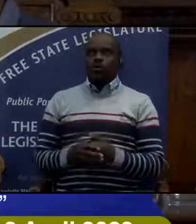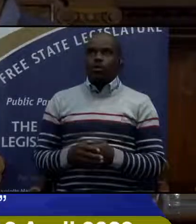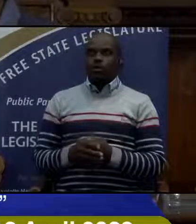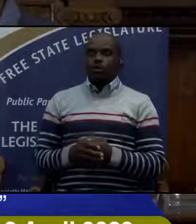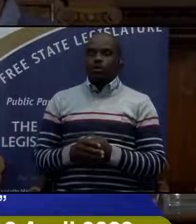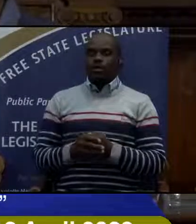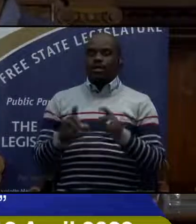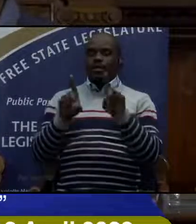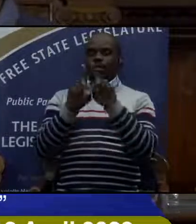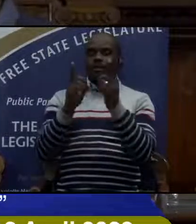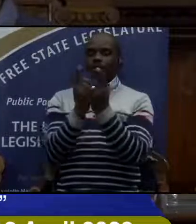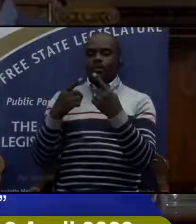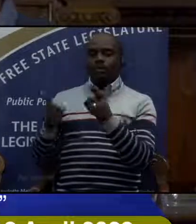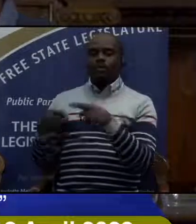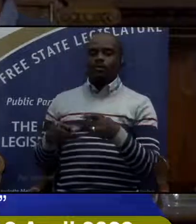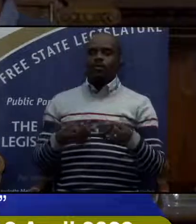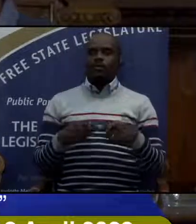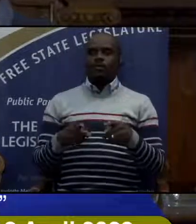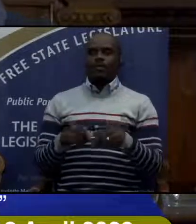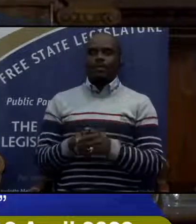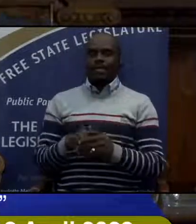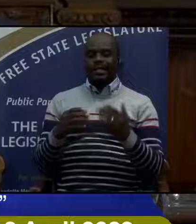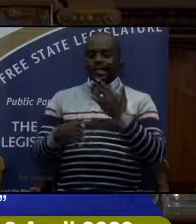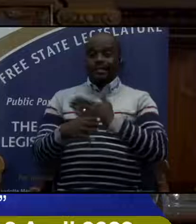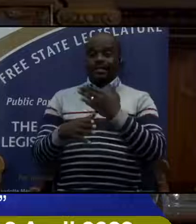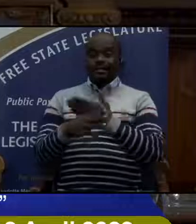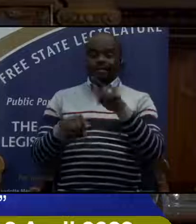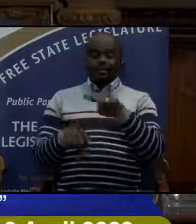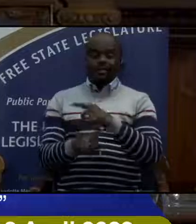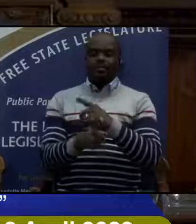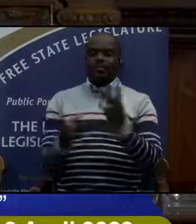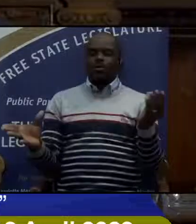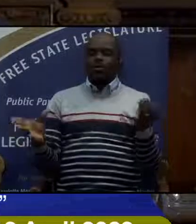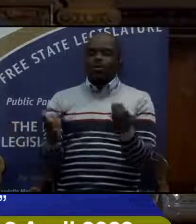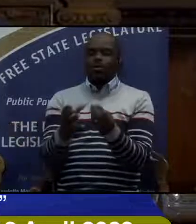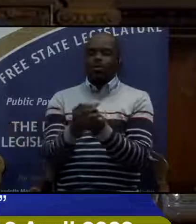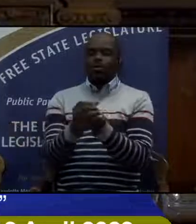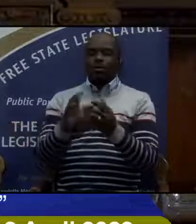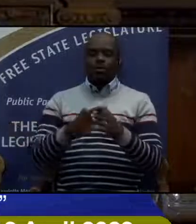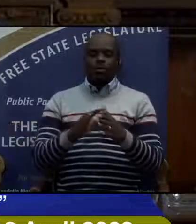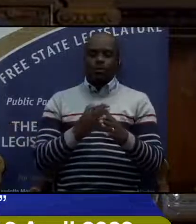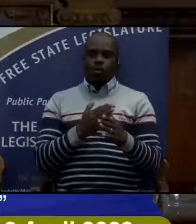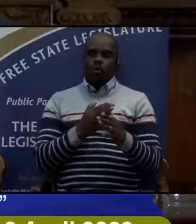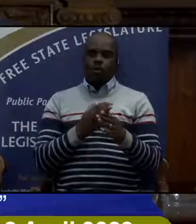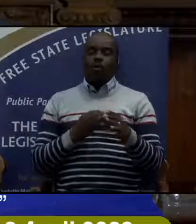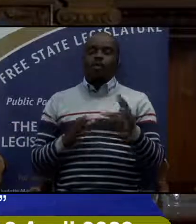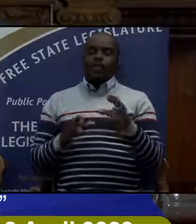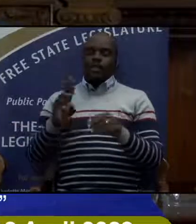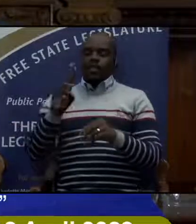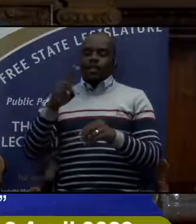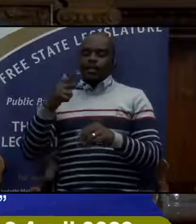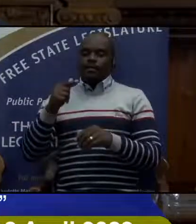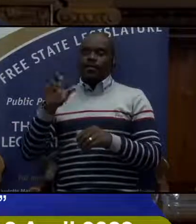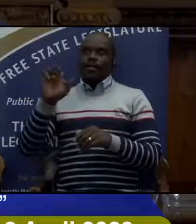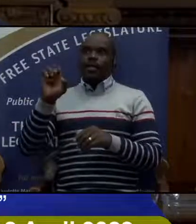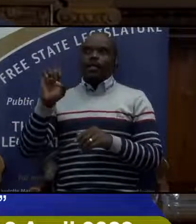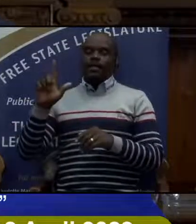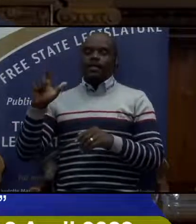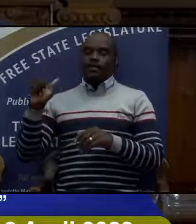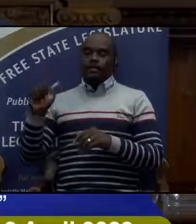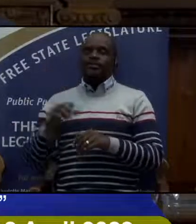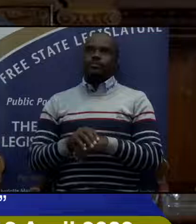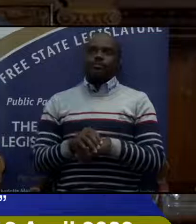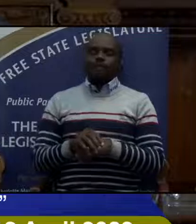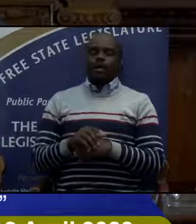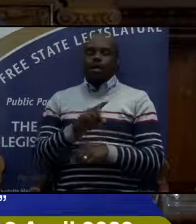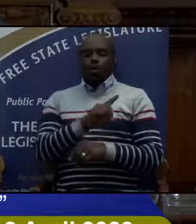Operation Flasela. How odd, because this operation was part of the testimony before the Zondo Commission